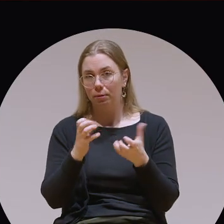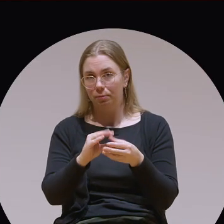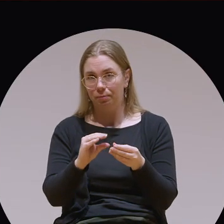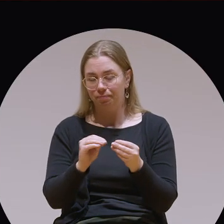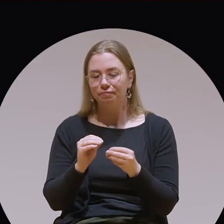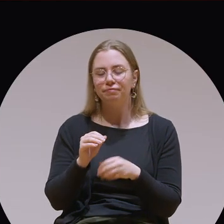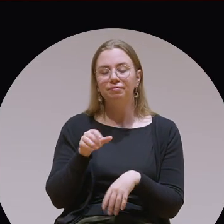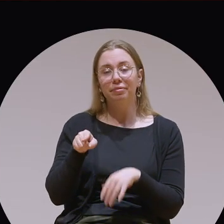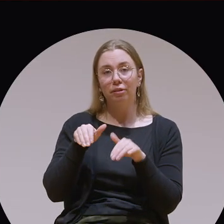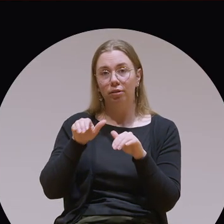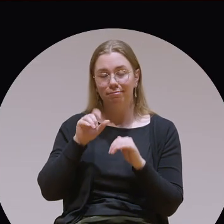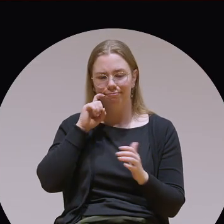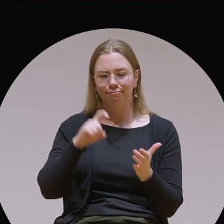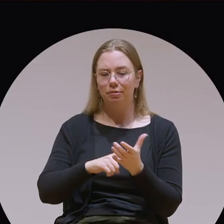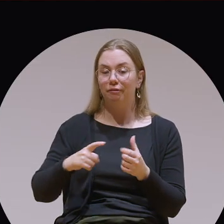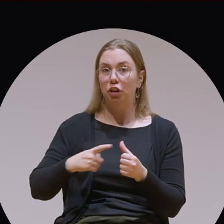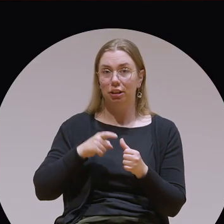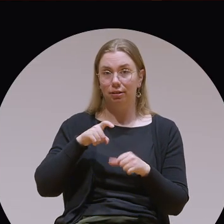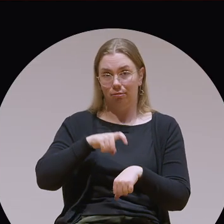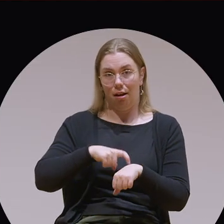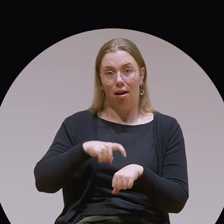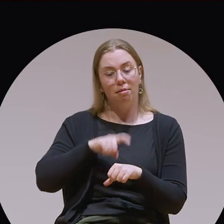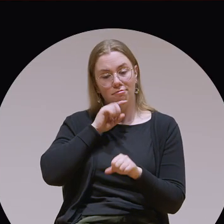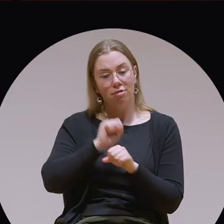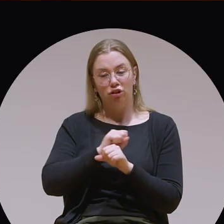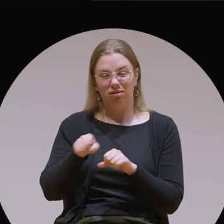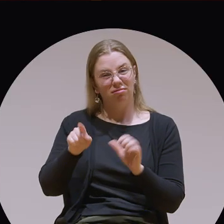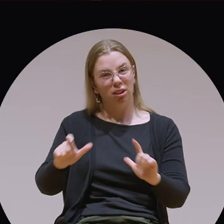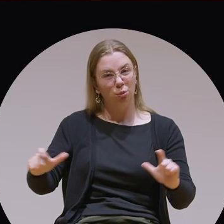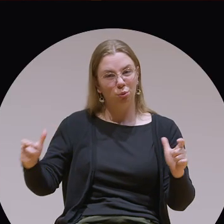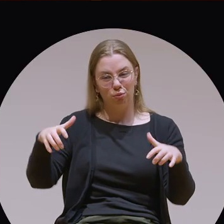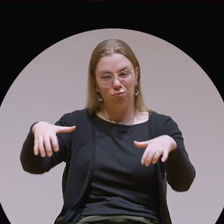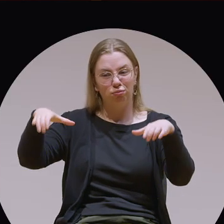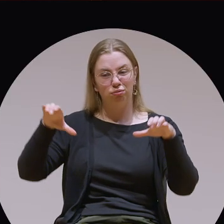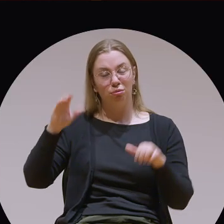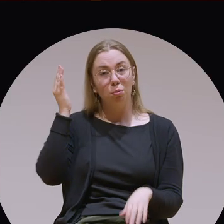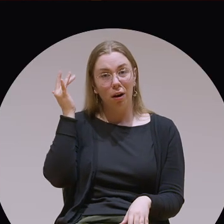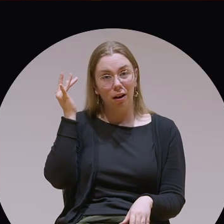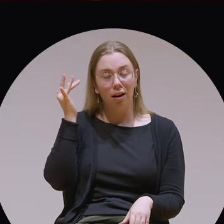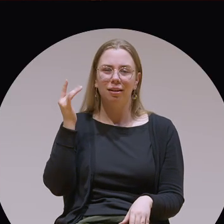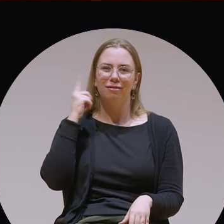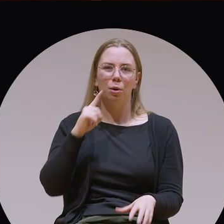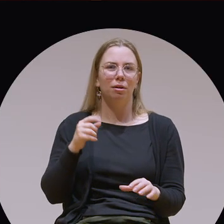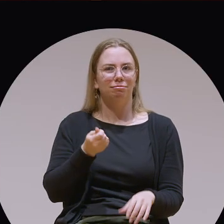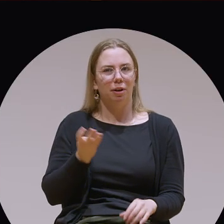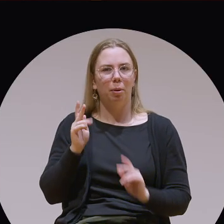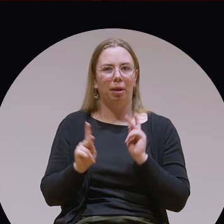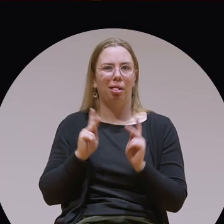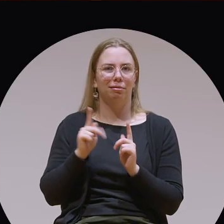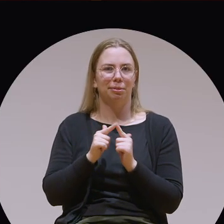week for the first time that these enormous sarcophagi were actually designed for more than one person. They were actually